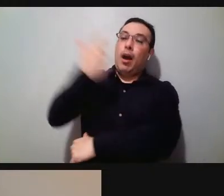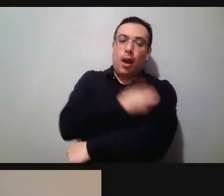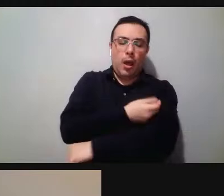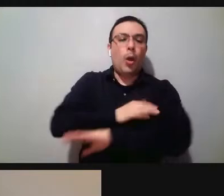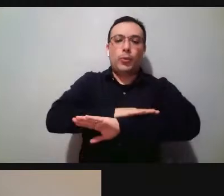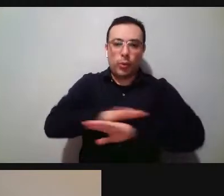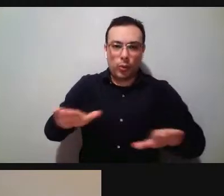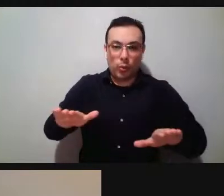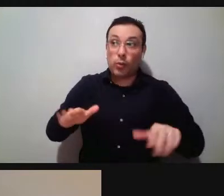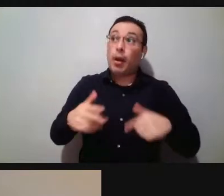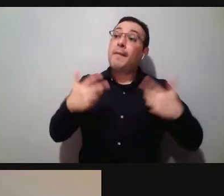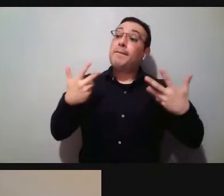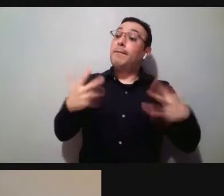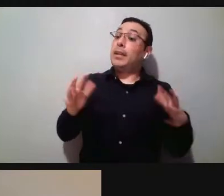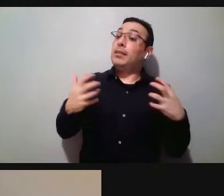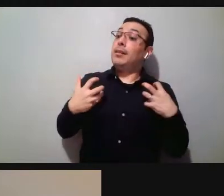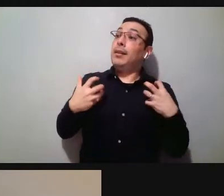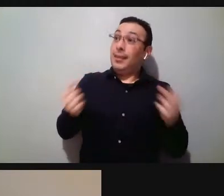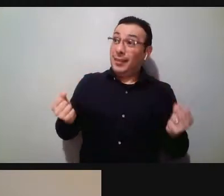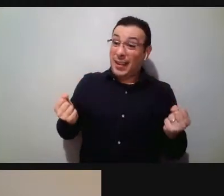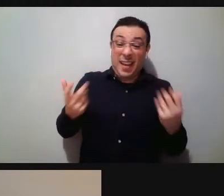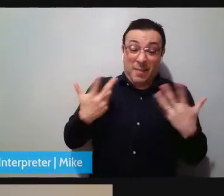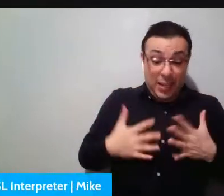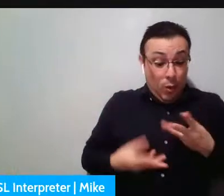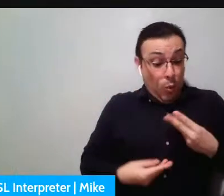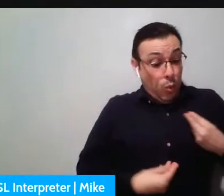you recover and then get the vaccine.